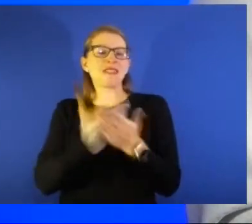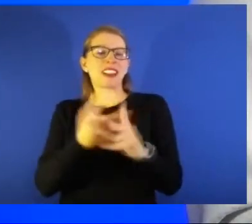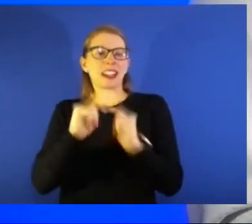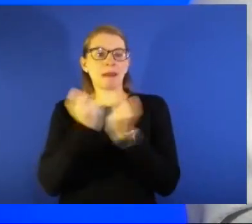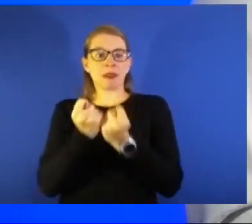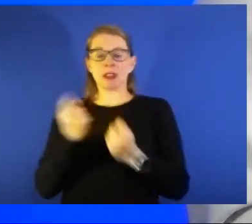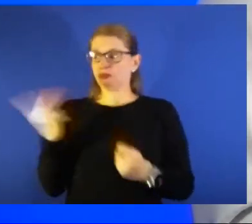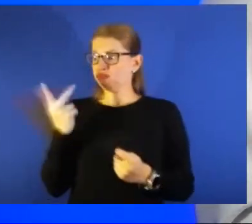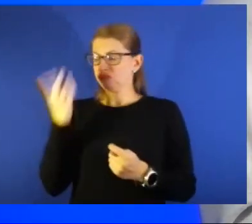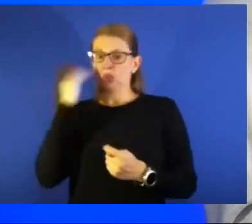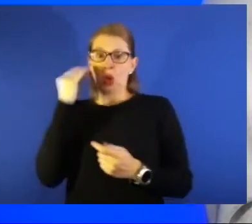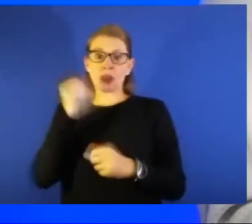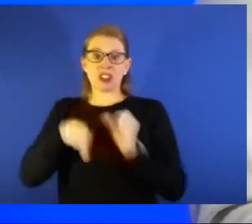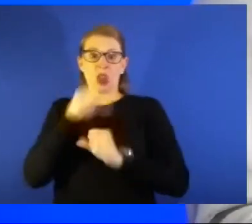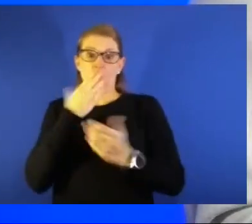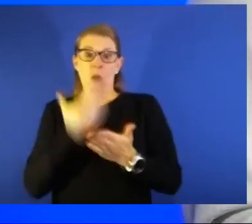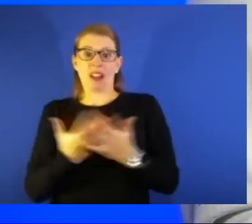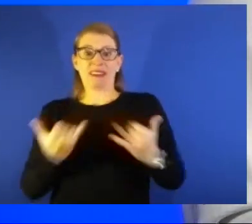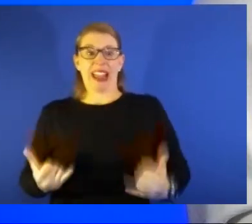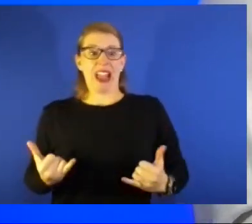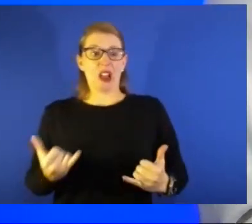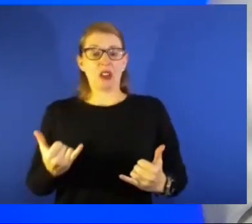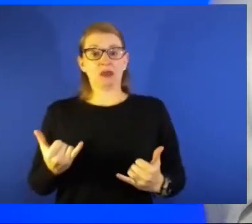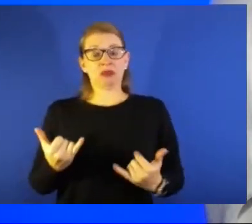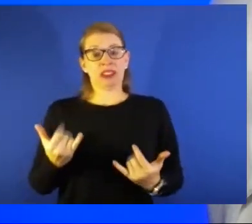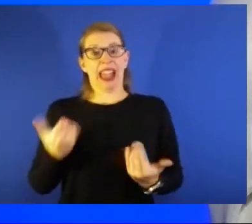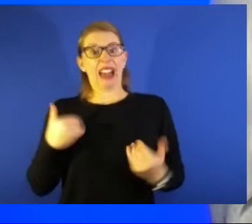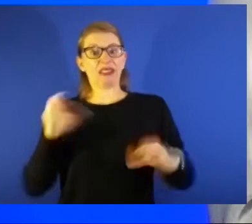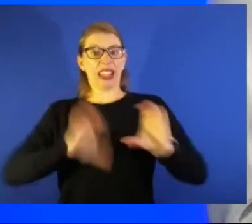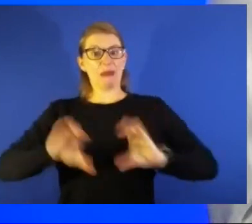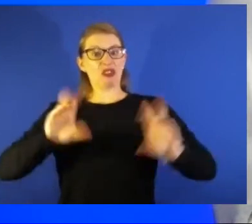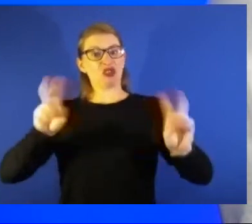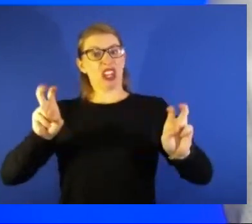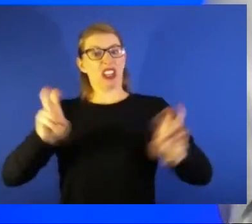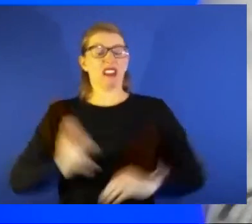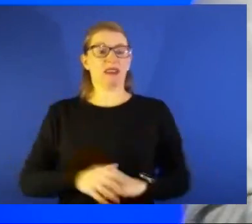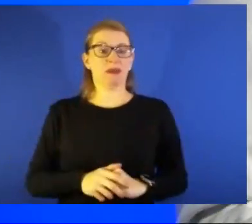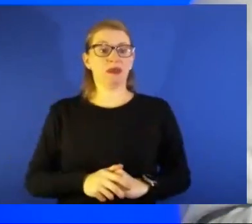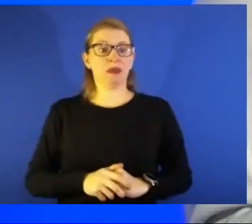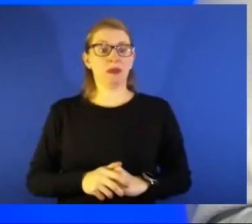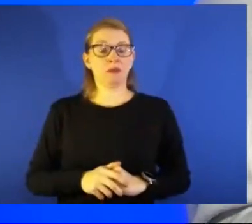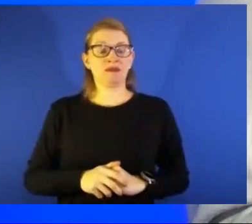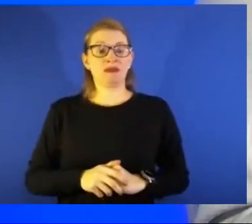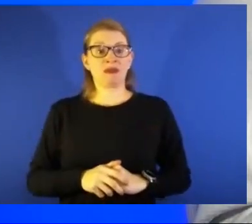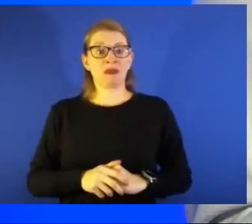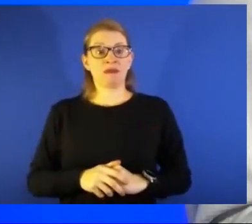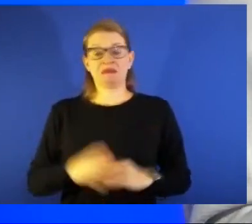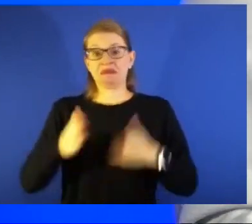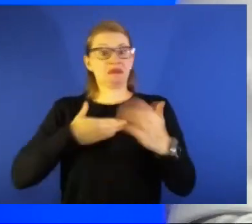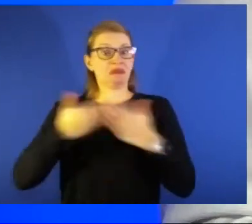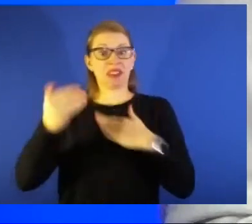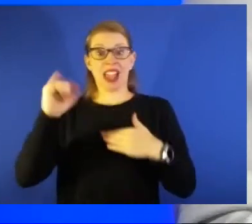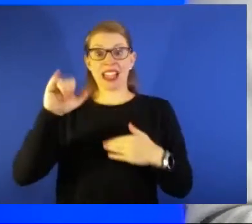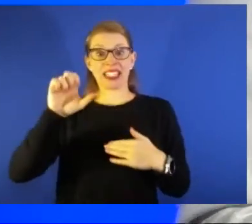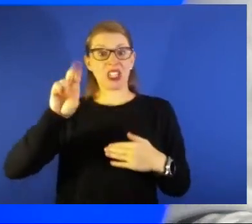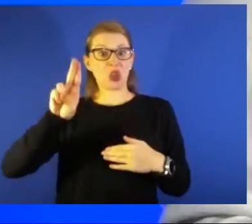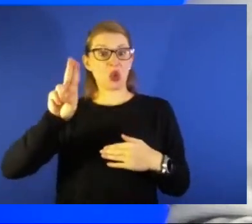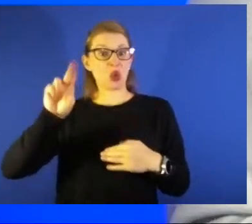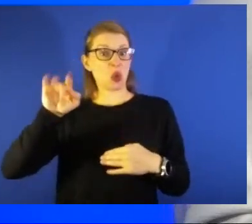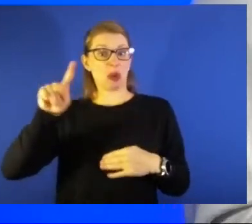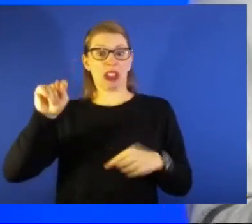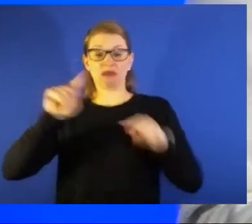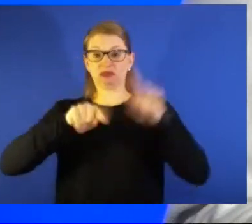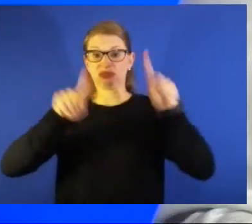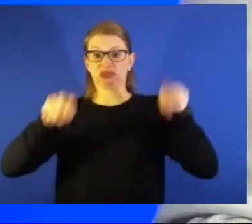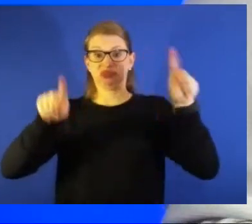well now that we have that chemistry. And it didn't matter, from all the different ICU units that I worked at and all the